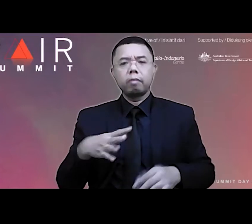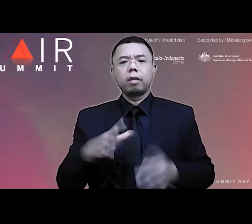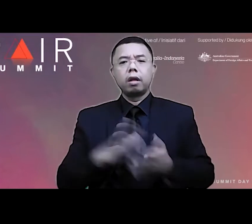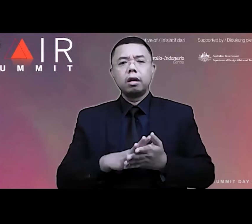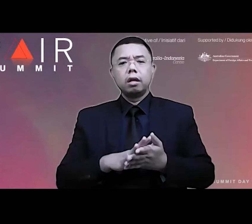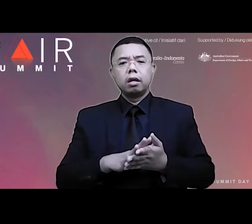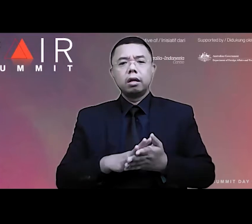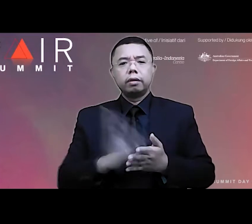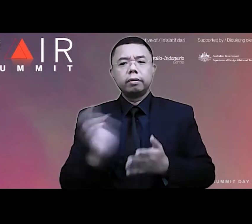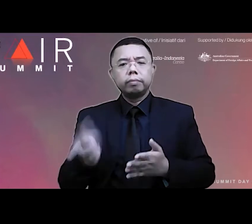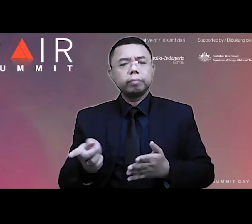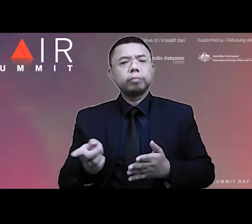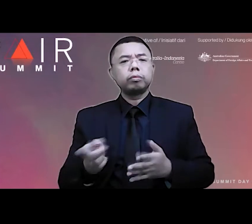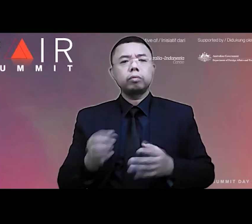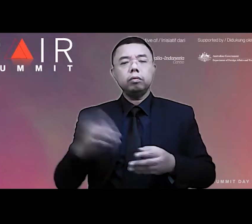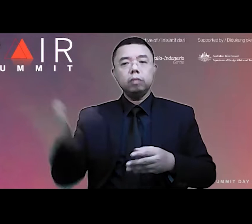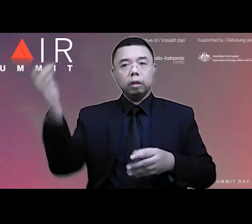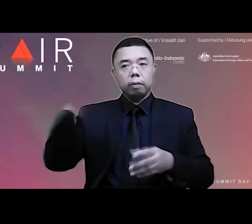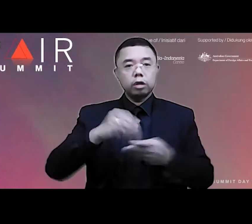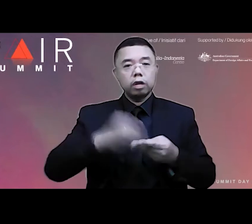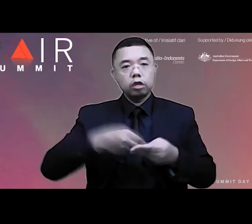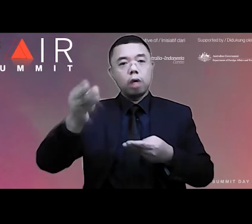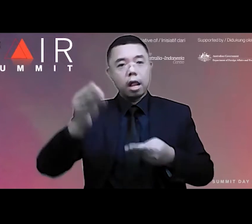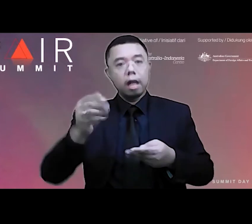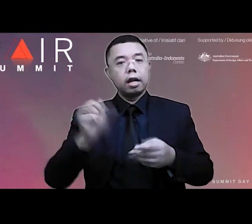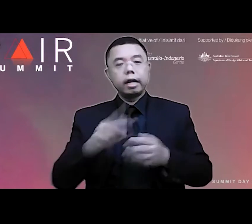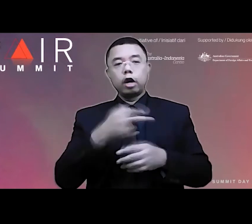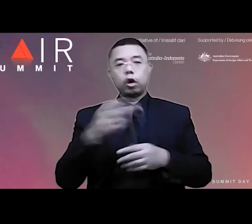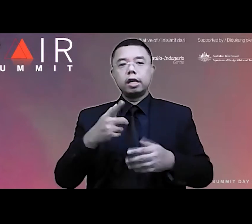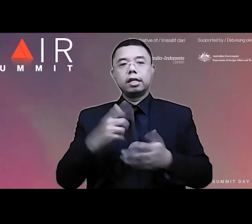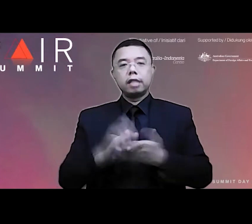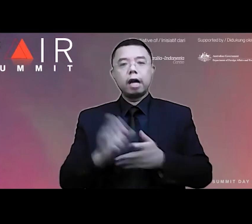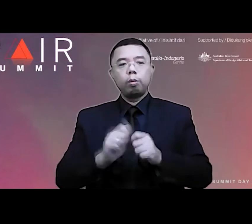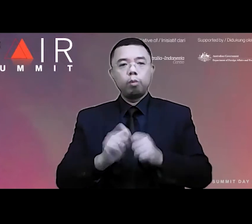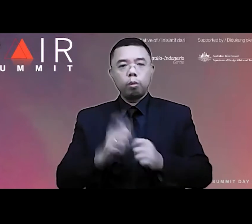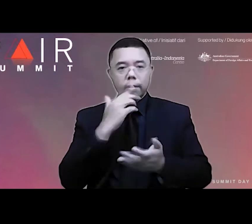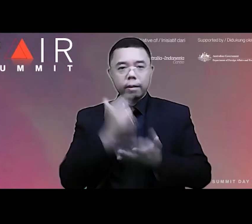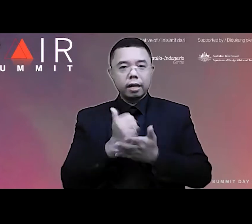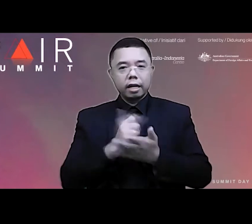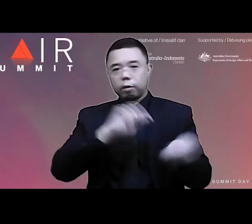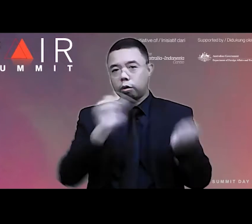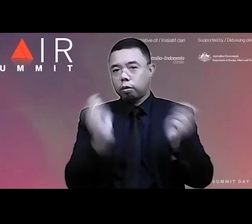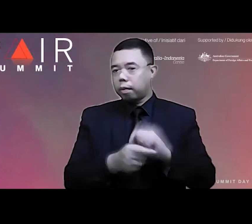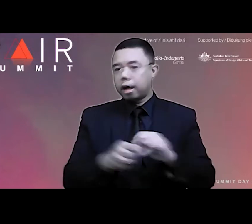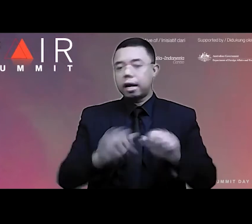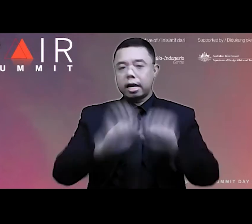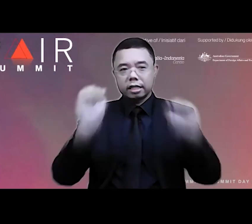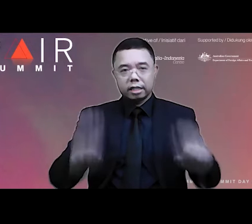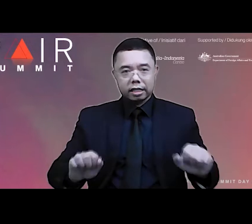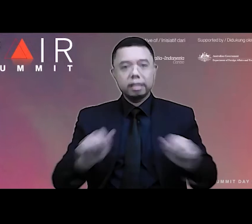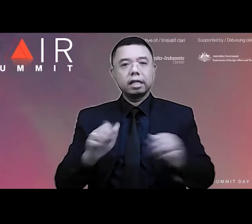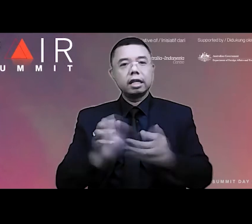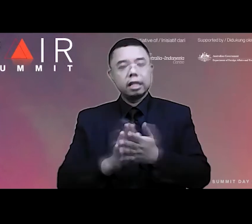also make priority on the reform in agriculture sectors among others, in stabilization